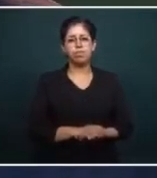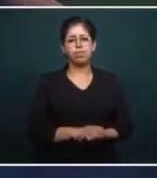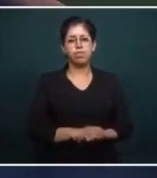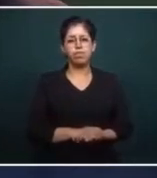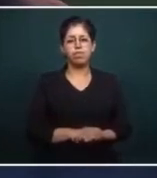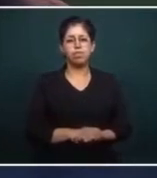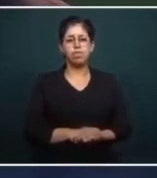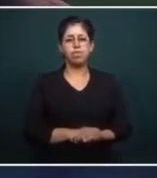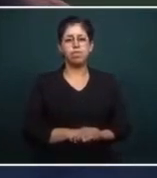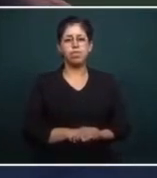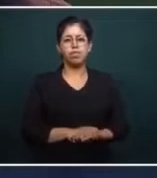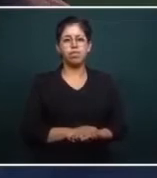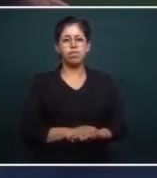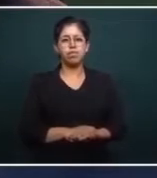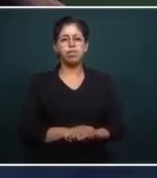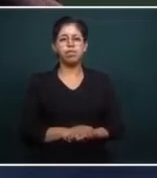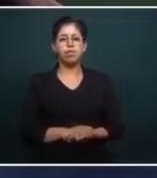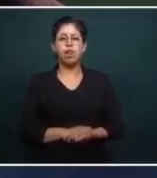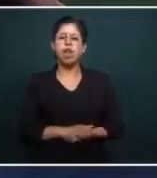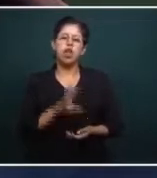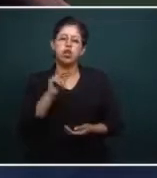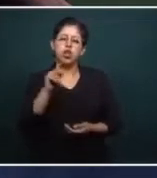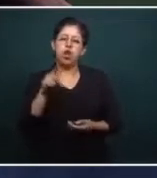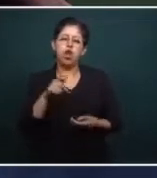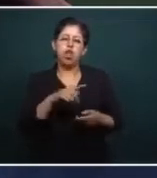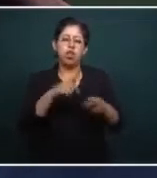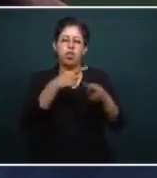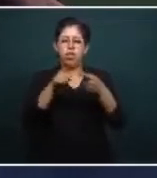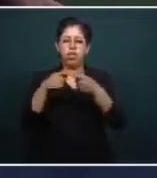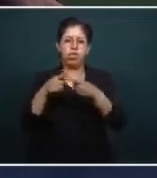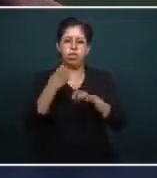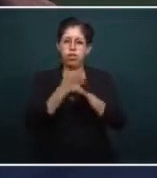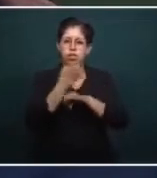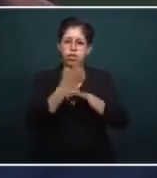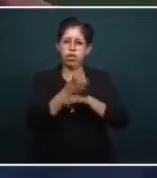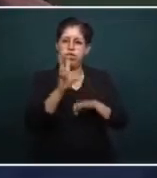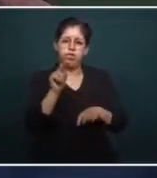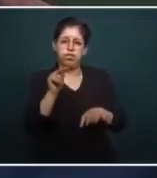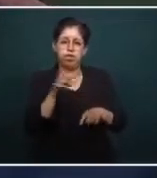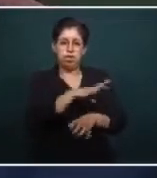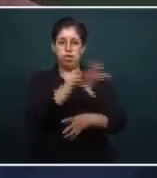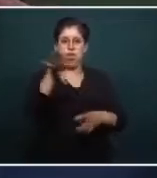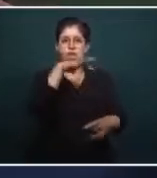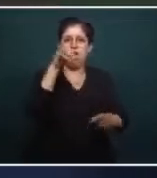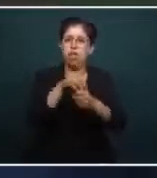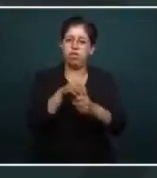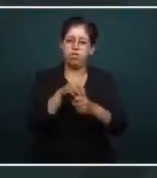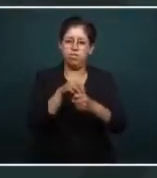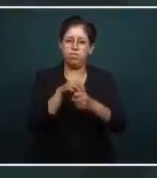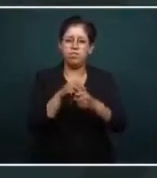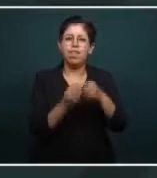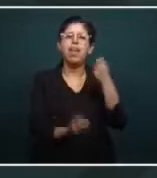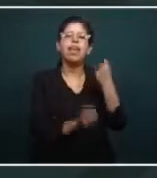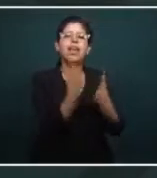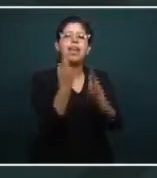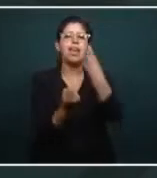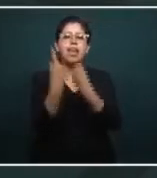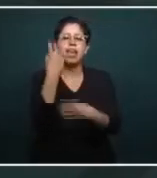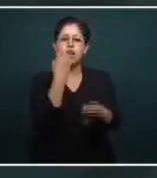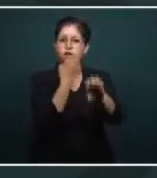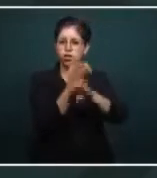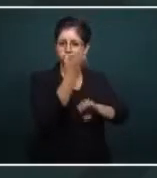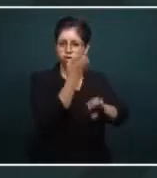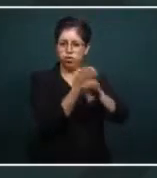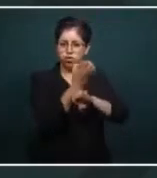es en todos los estados. there is in all the Sí hay states, sobrepoblación, there is